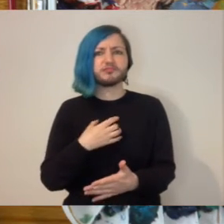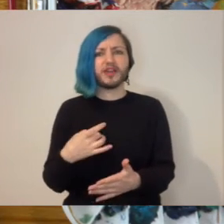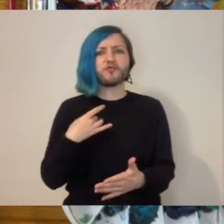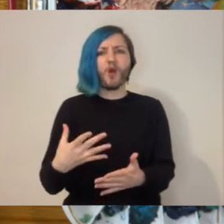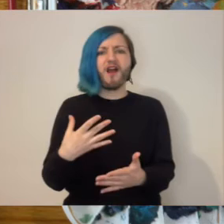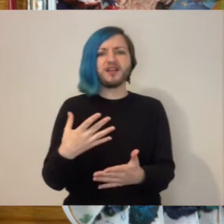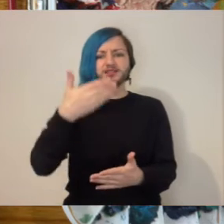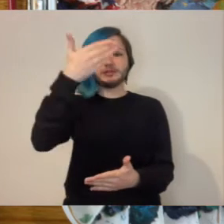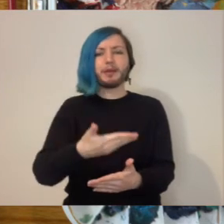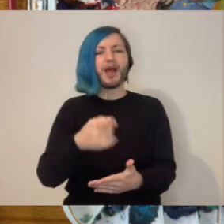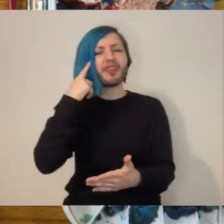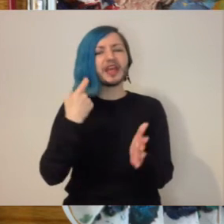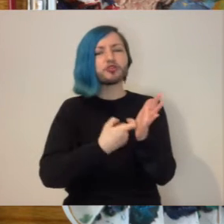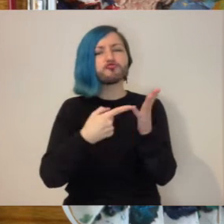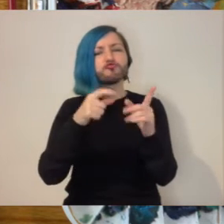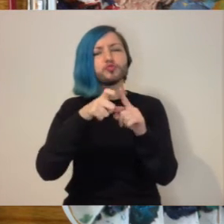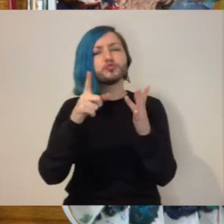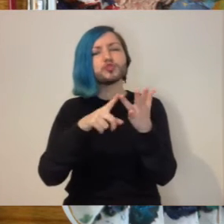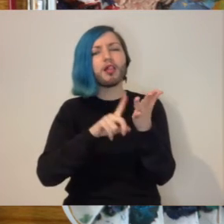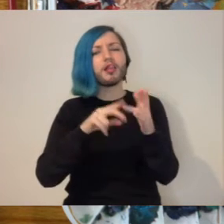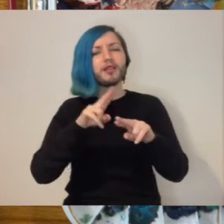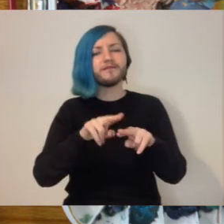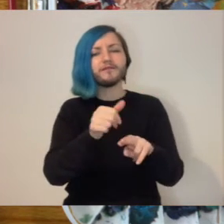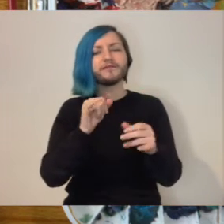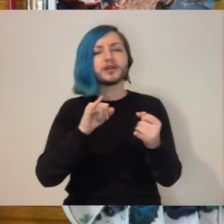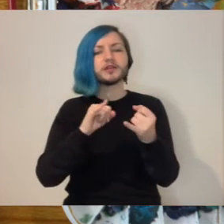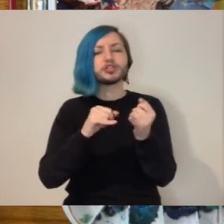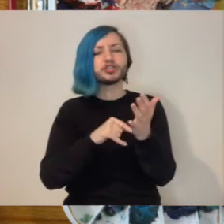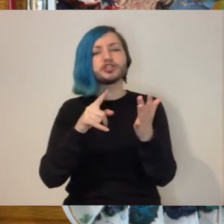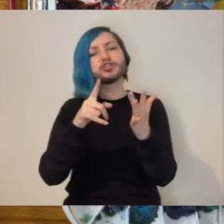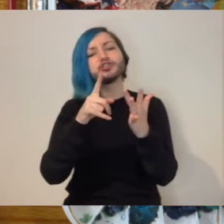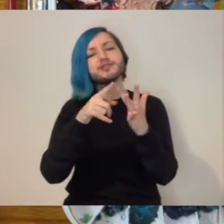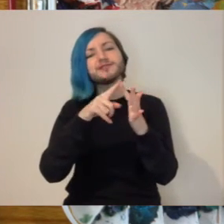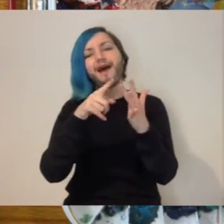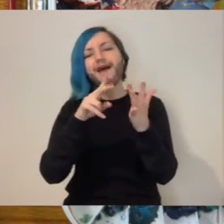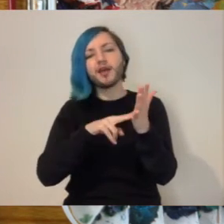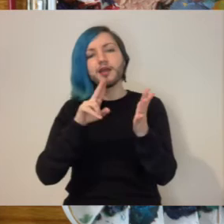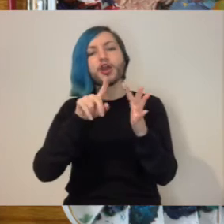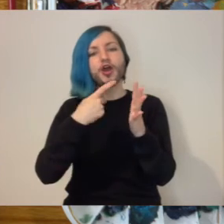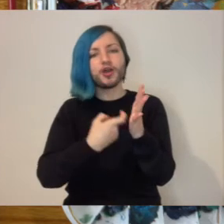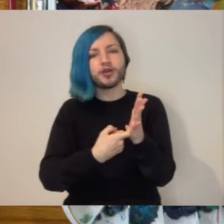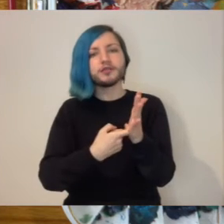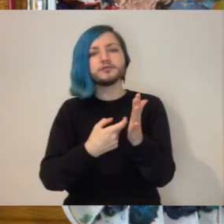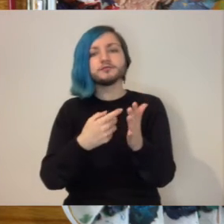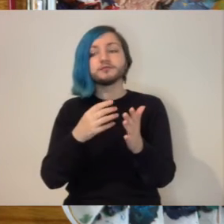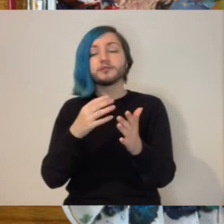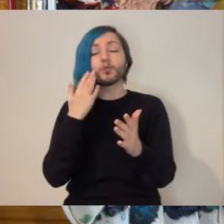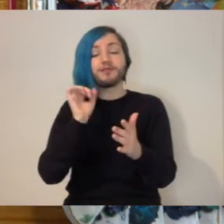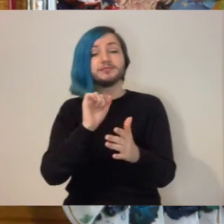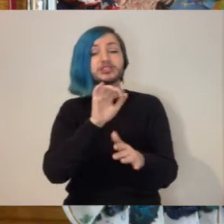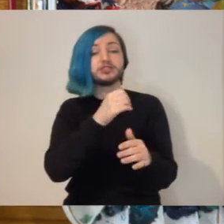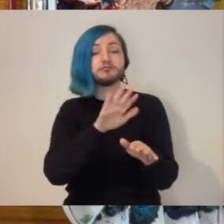quite daunting. I think Rudolf Steiner actually had all his children, when they were doing maths,